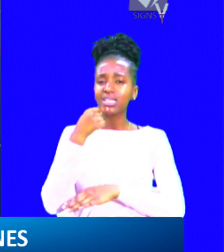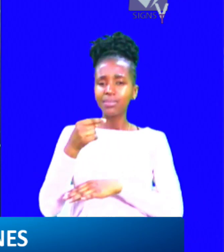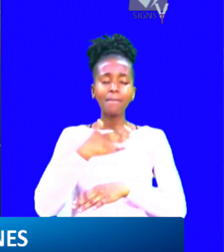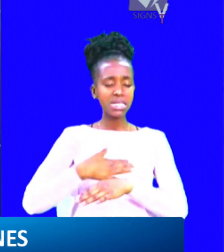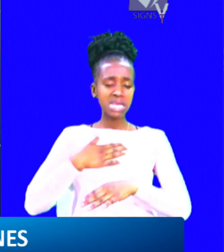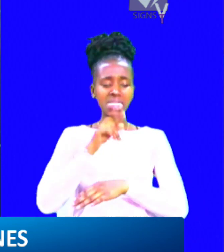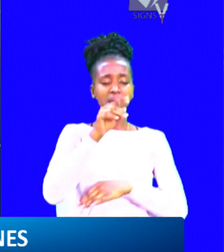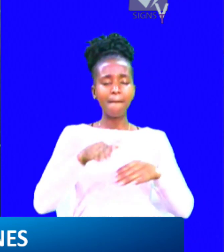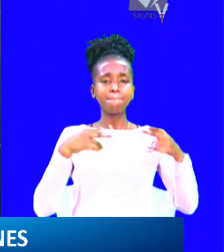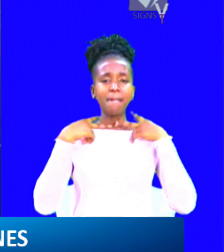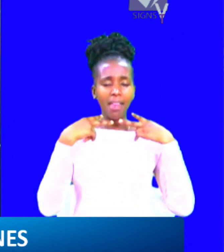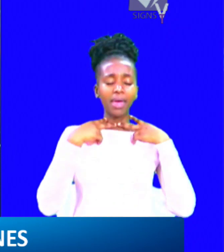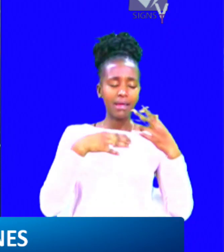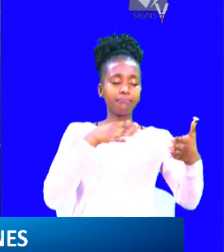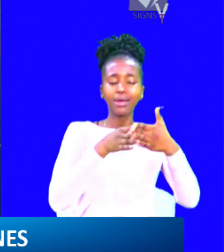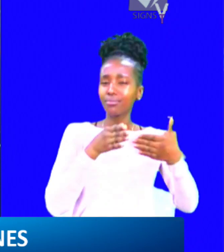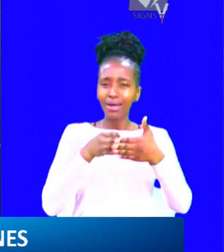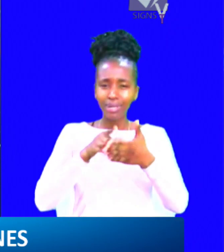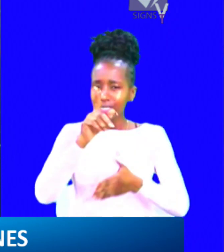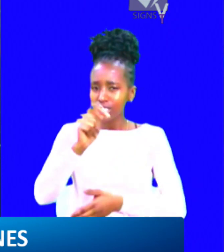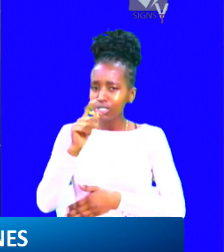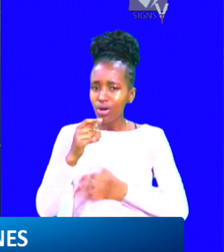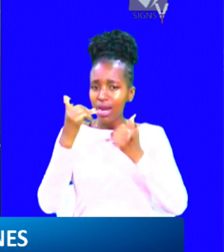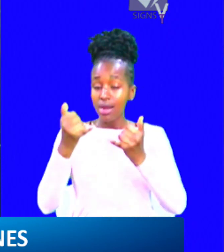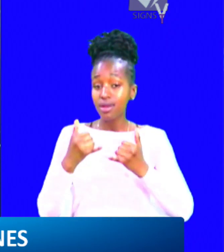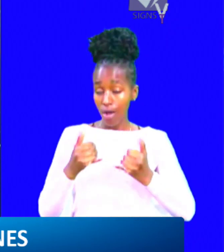application TikTok banned in Kenya. Now, the petitioner, who is the